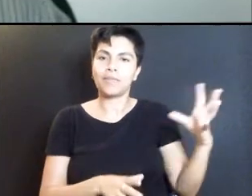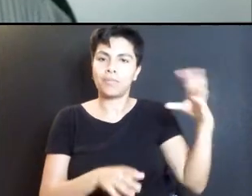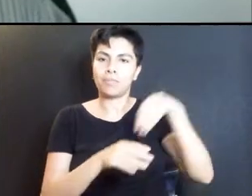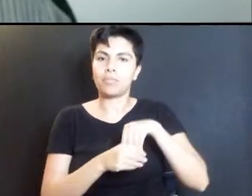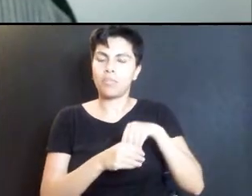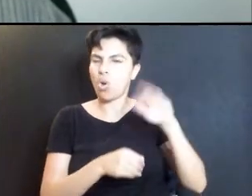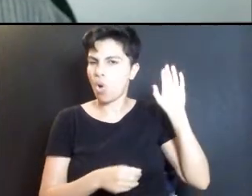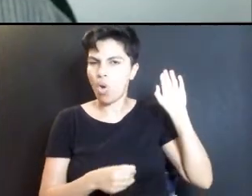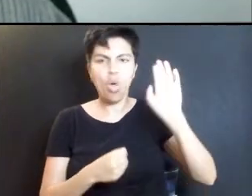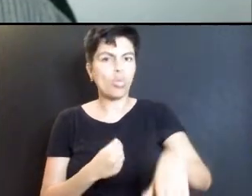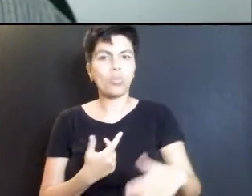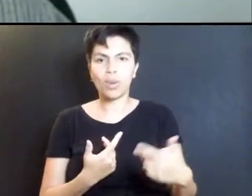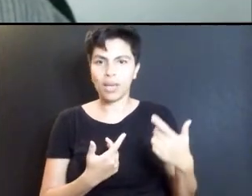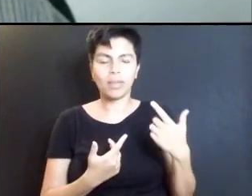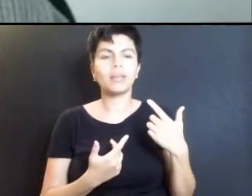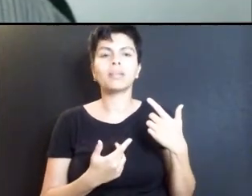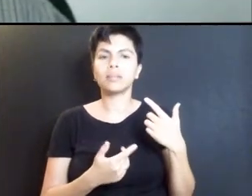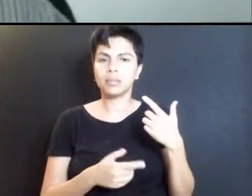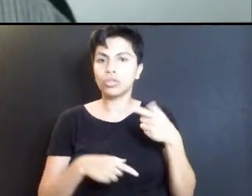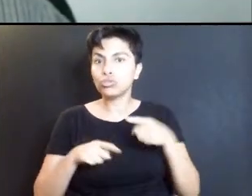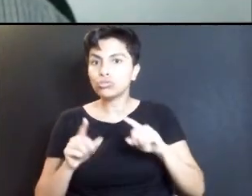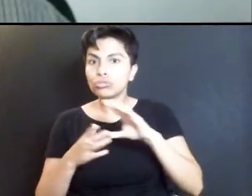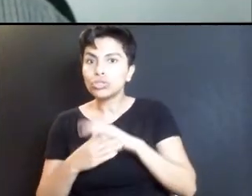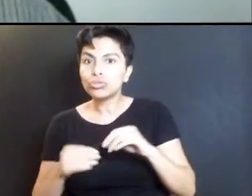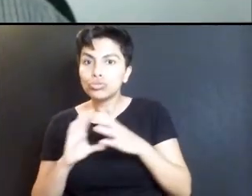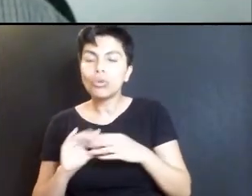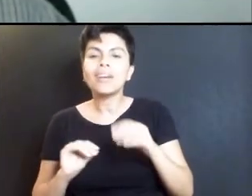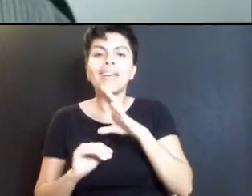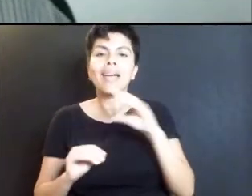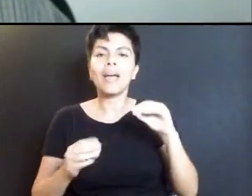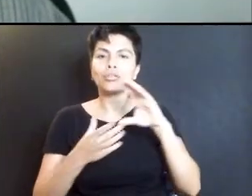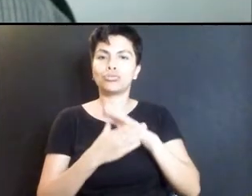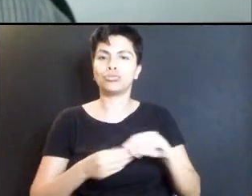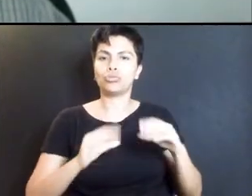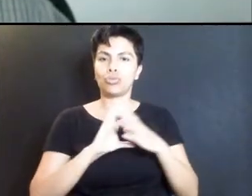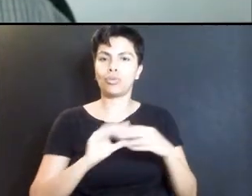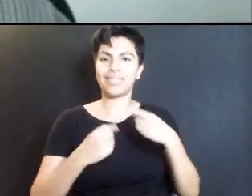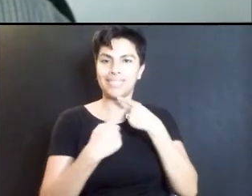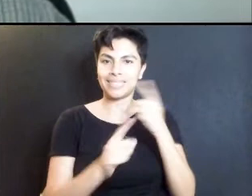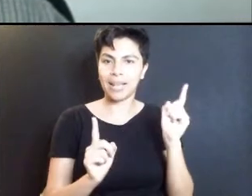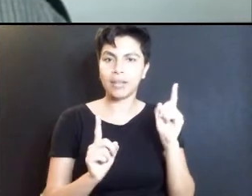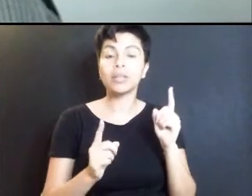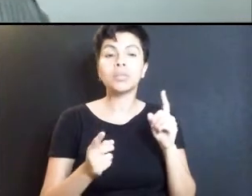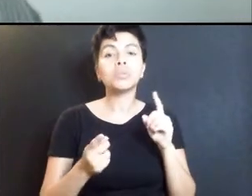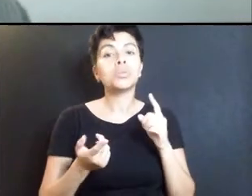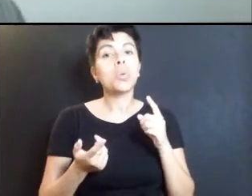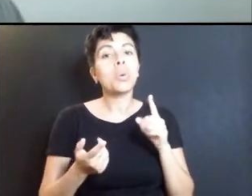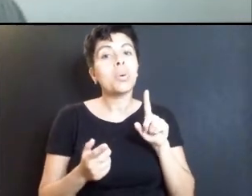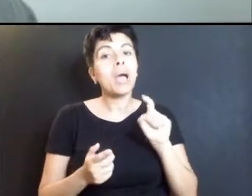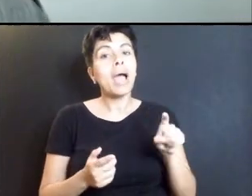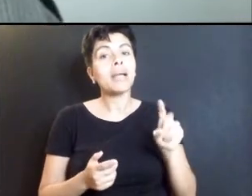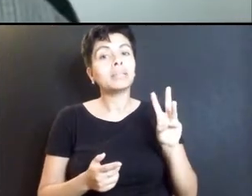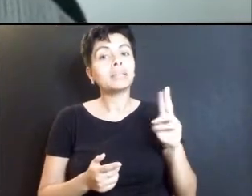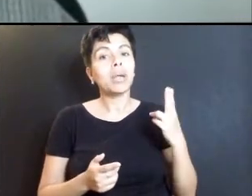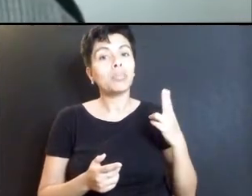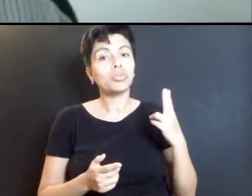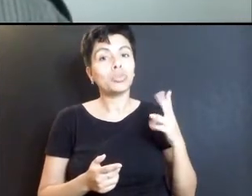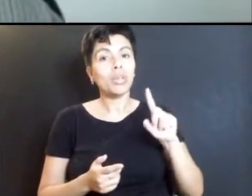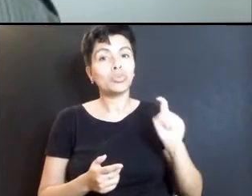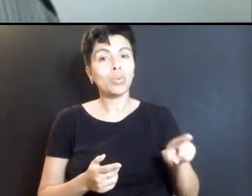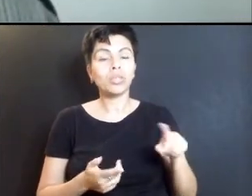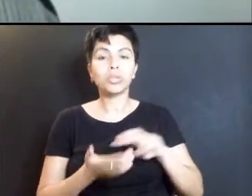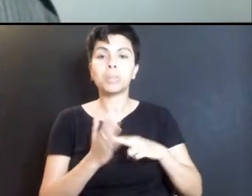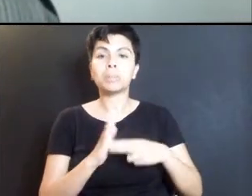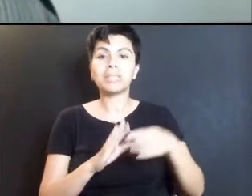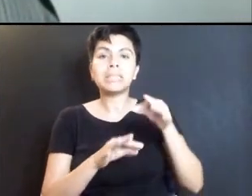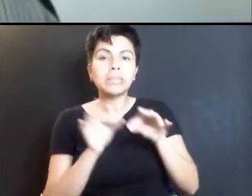participant in the story and in the storytelling. Ask simple WH questions.